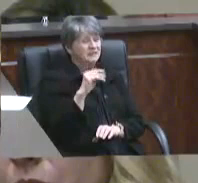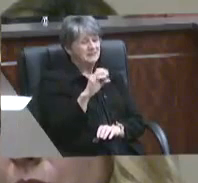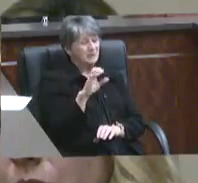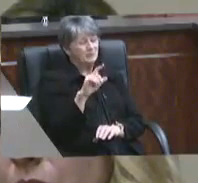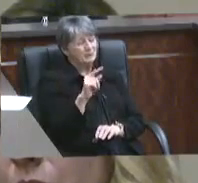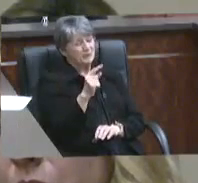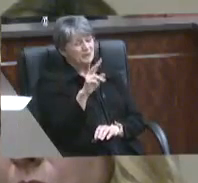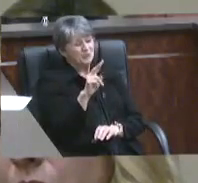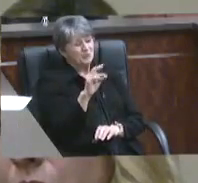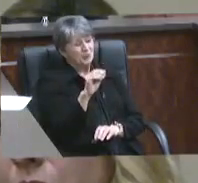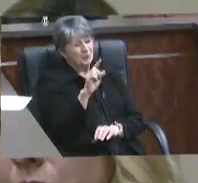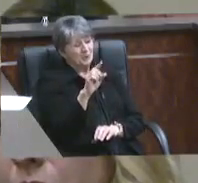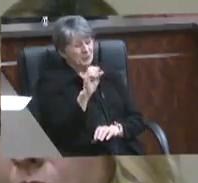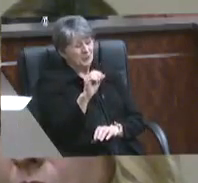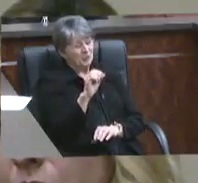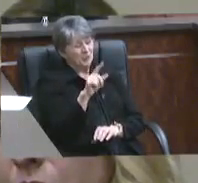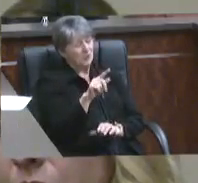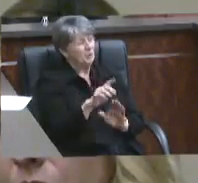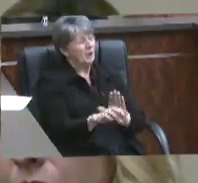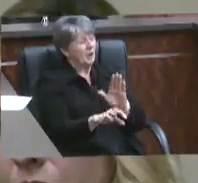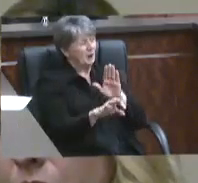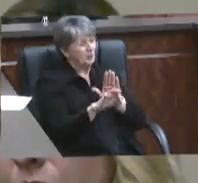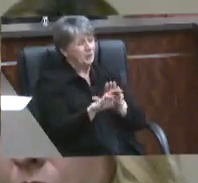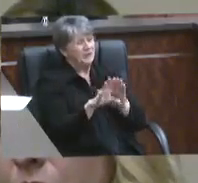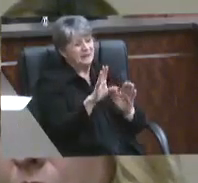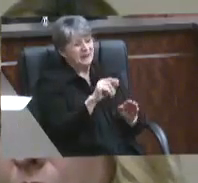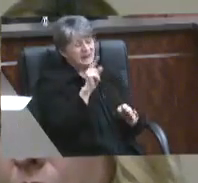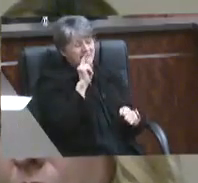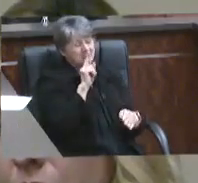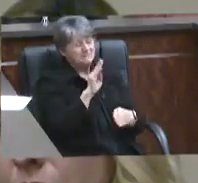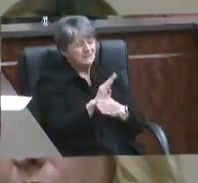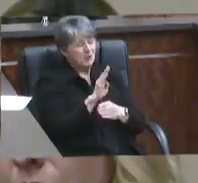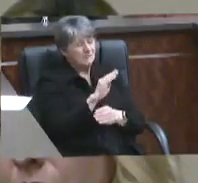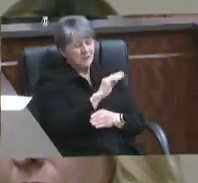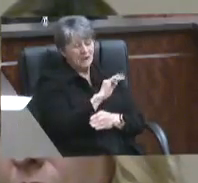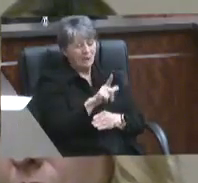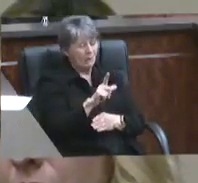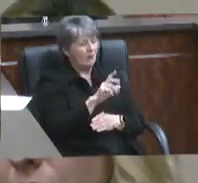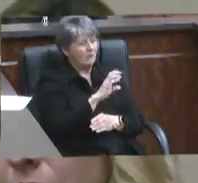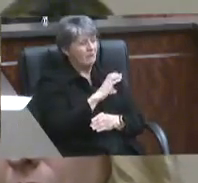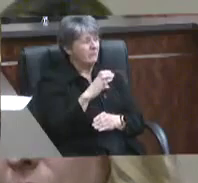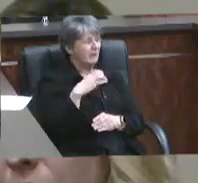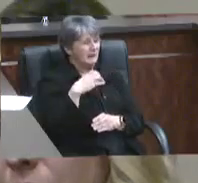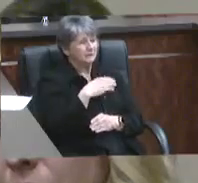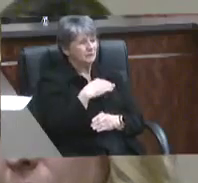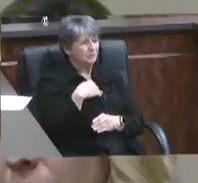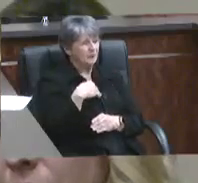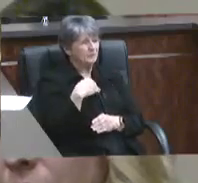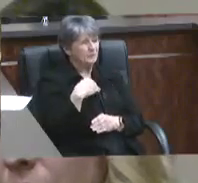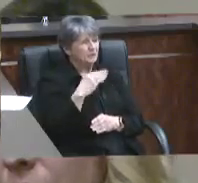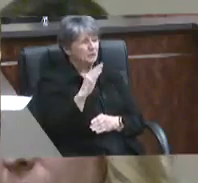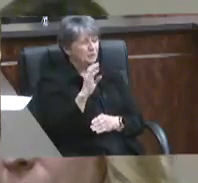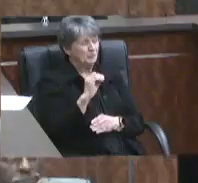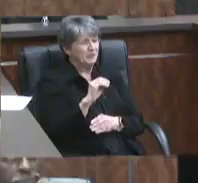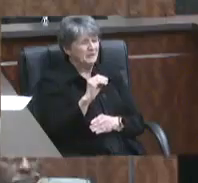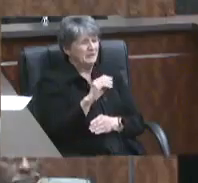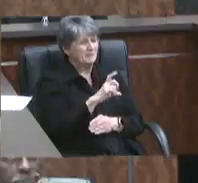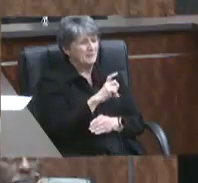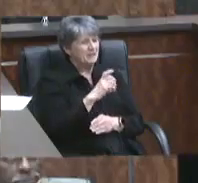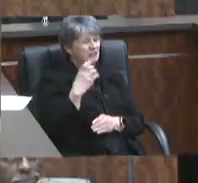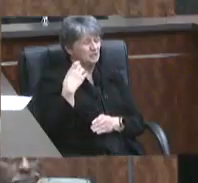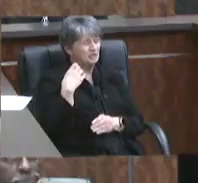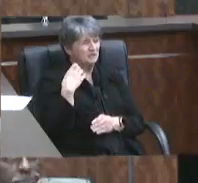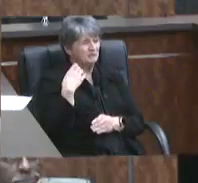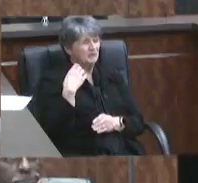you were appointed by Mayor Craig Moe and confirmed by all city council members to be the City of Laurel's next police chief, a position you have held